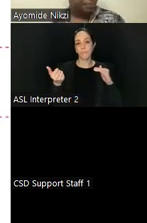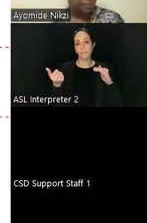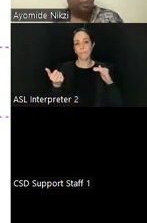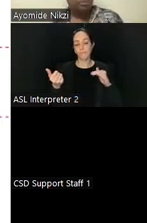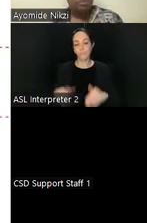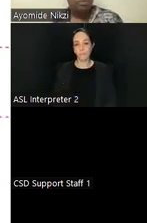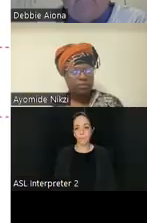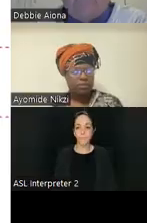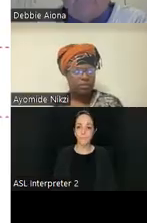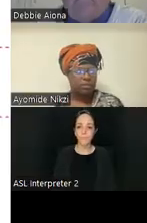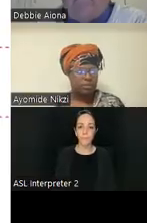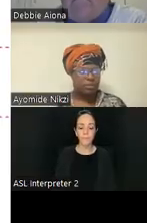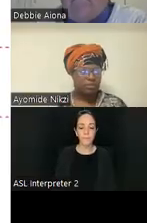the